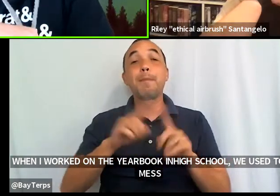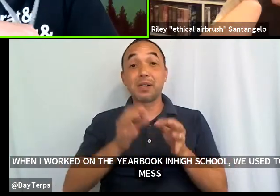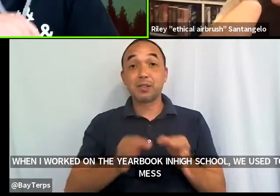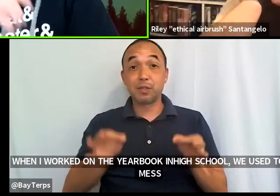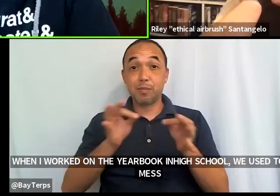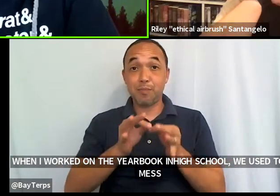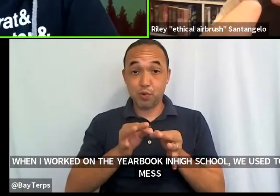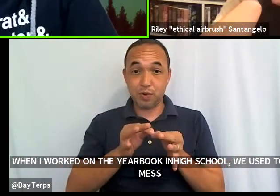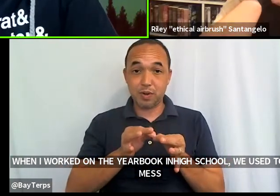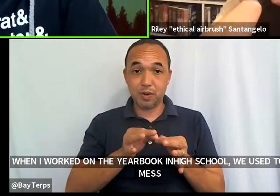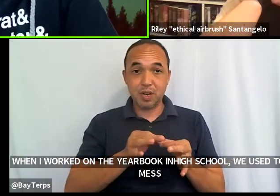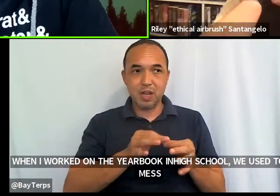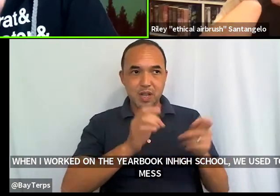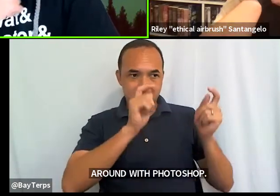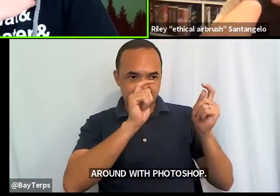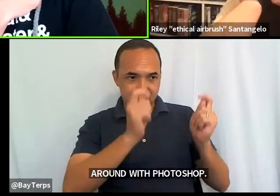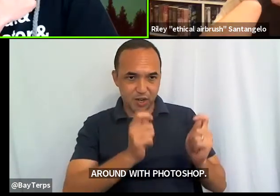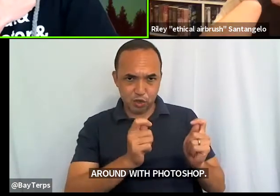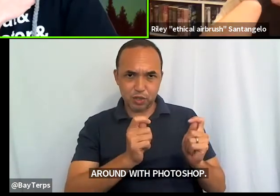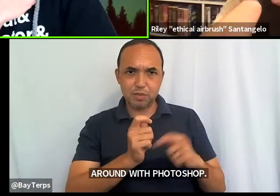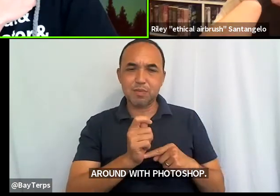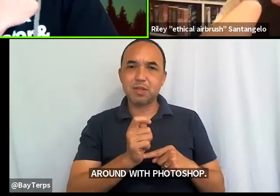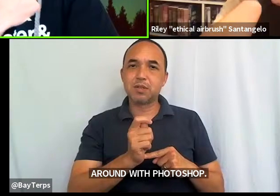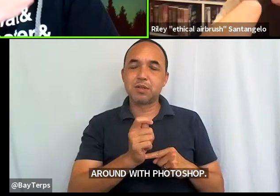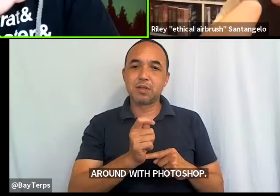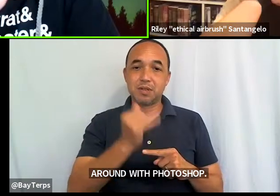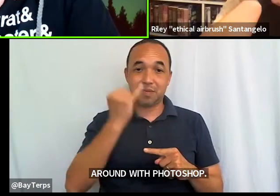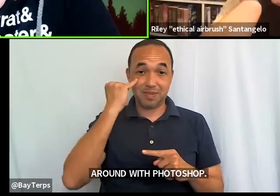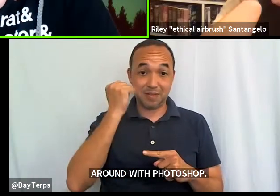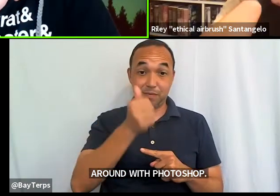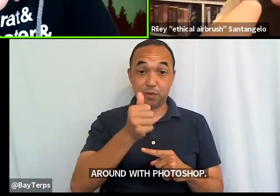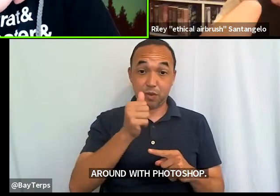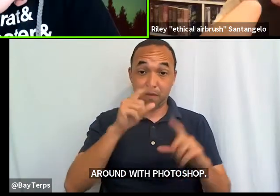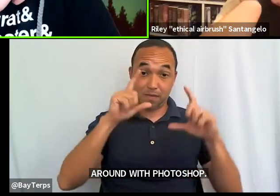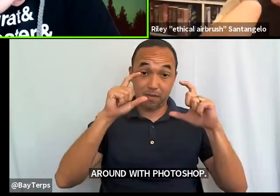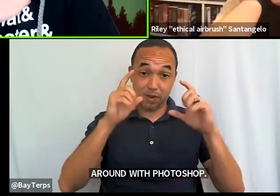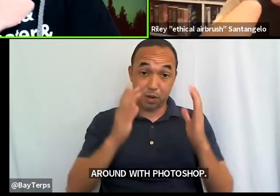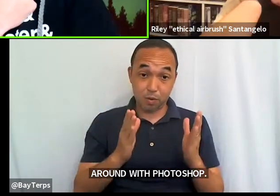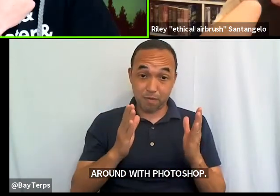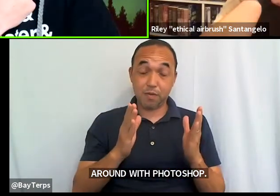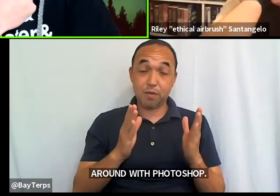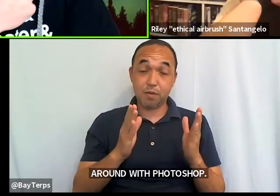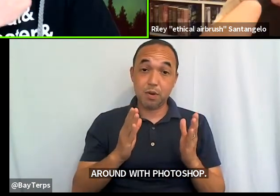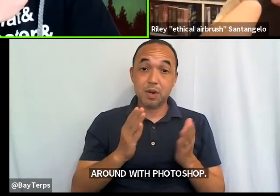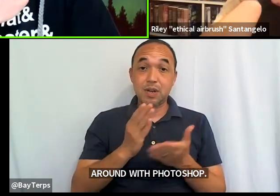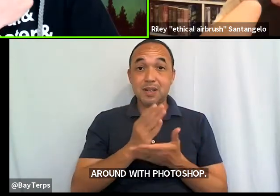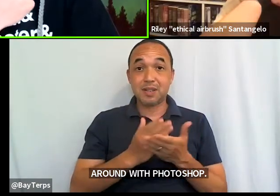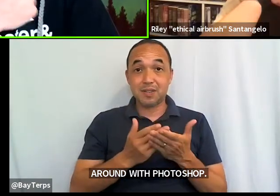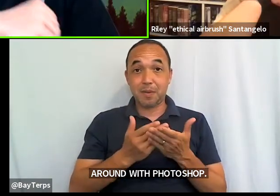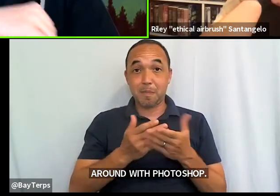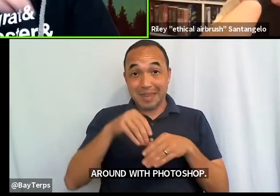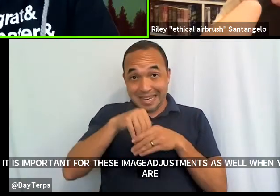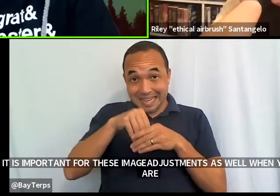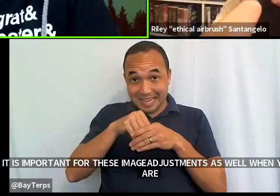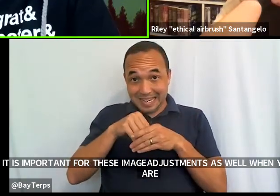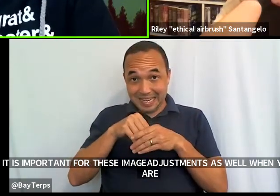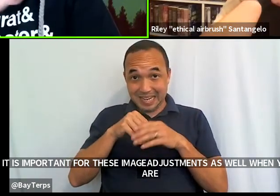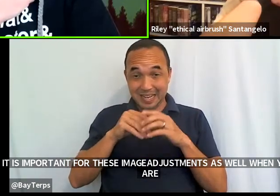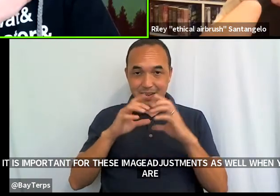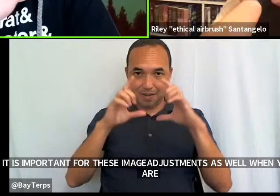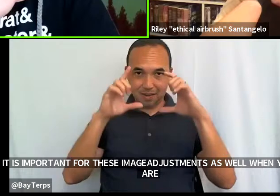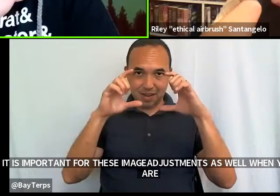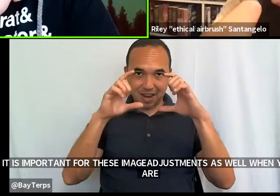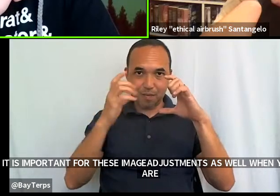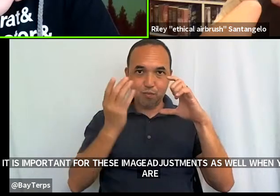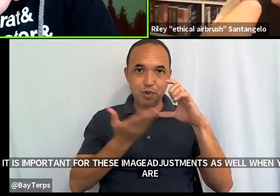image adjustments too, when you're a photographer, there are some in-camera things that can happen to help adjust the